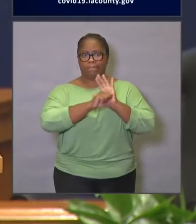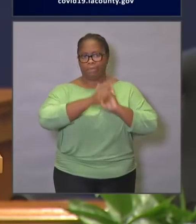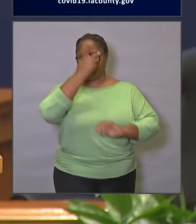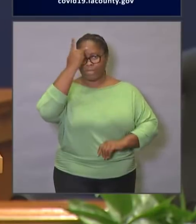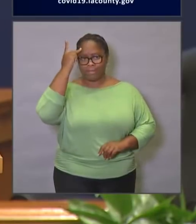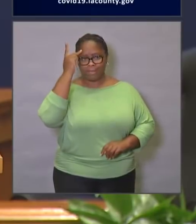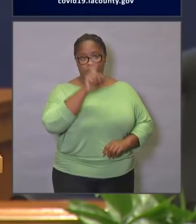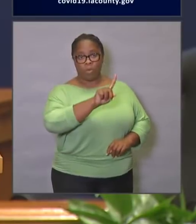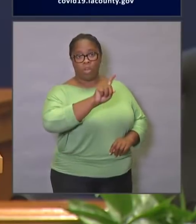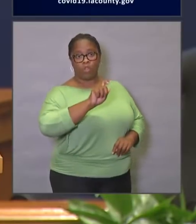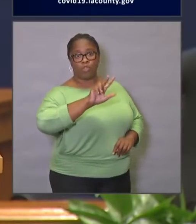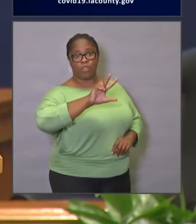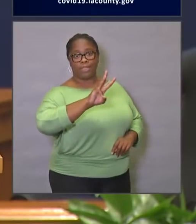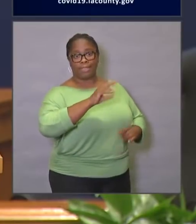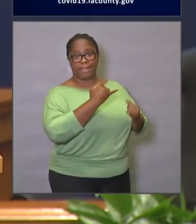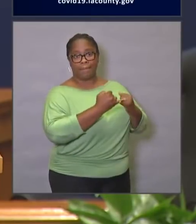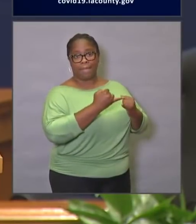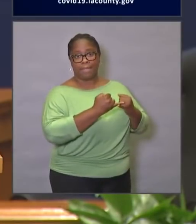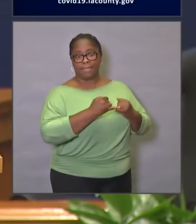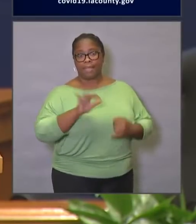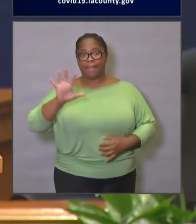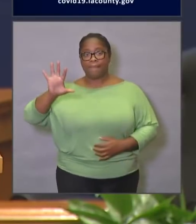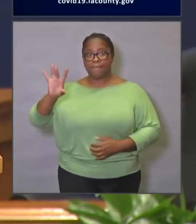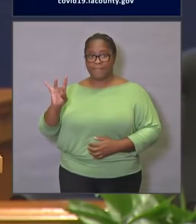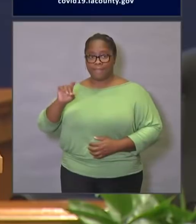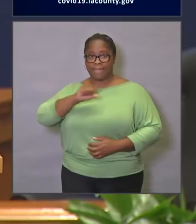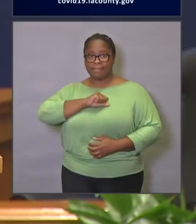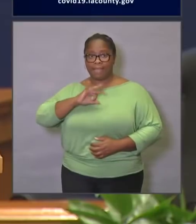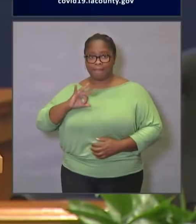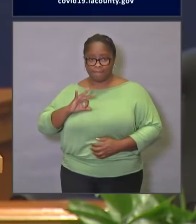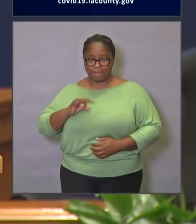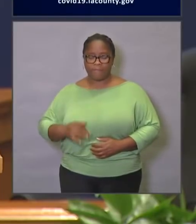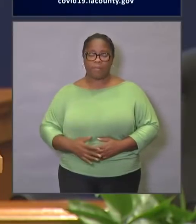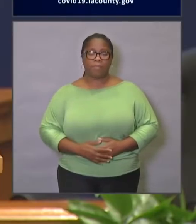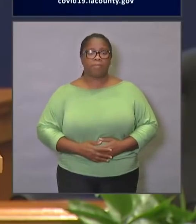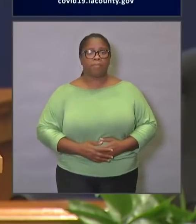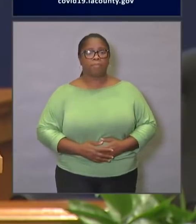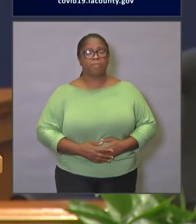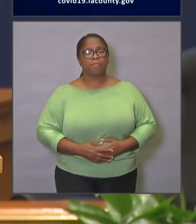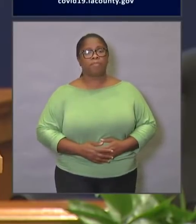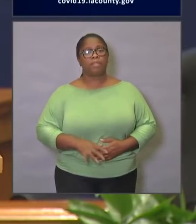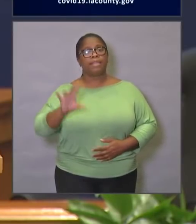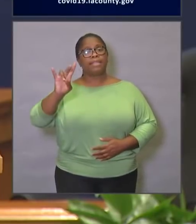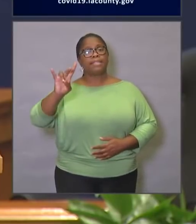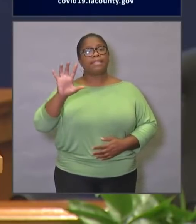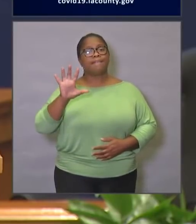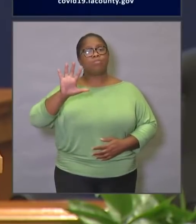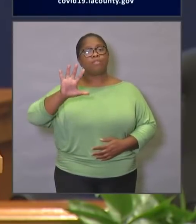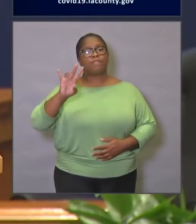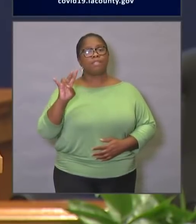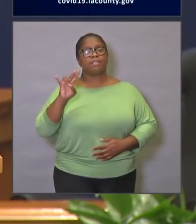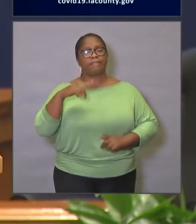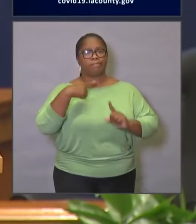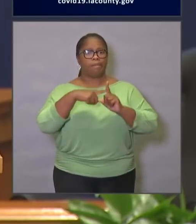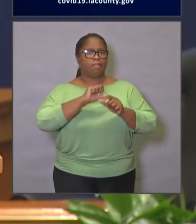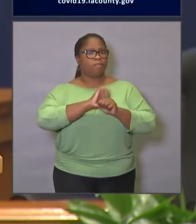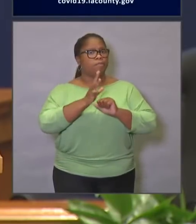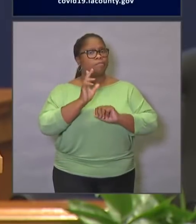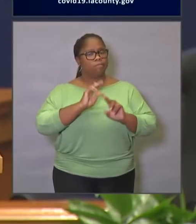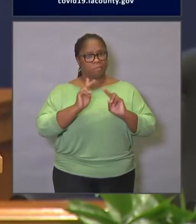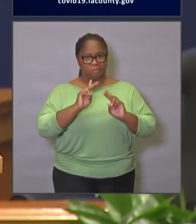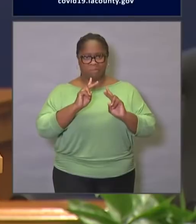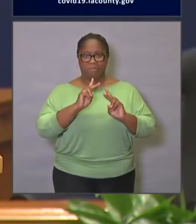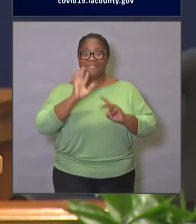136 among people who are incarcerated, and 58 among staff. And there are 757 cases in the federal